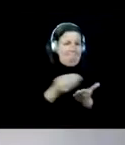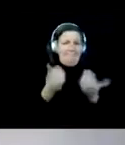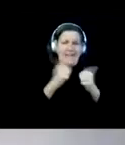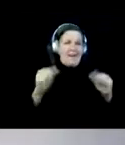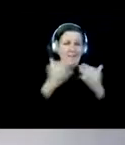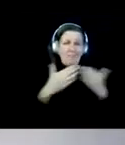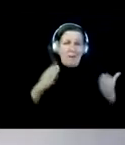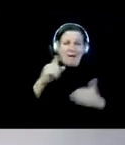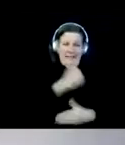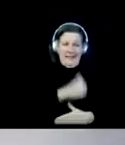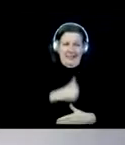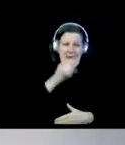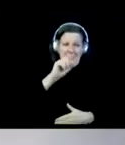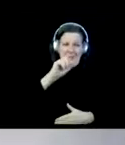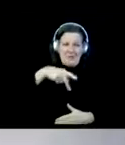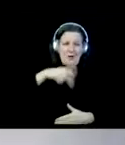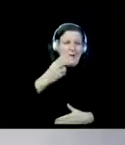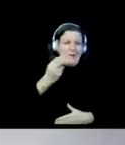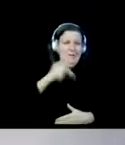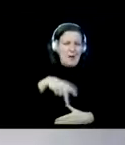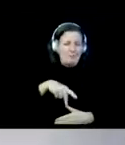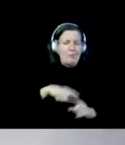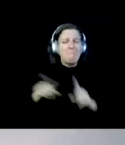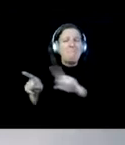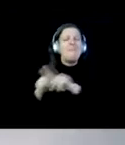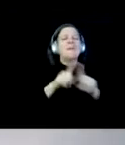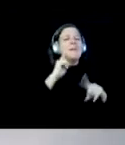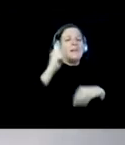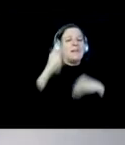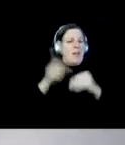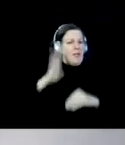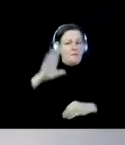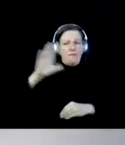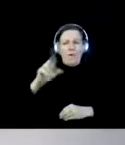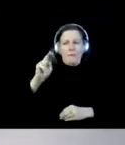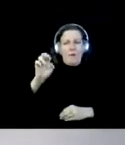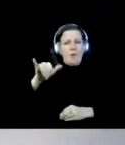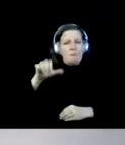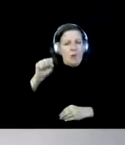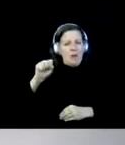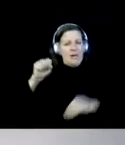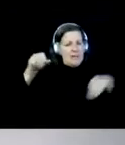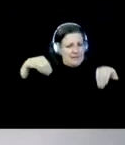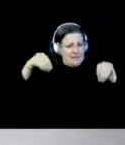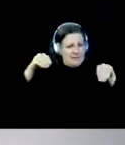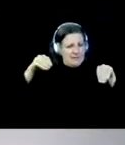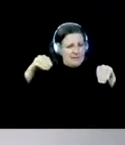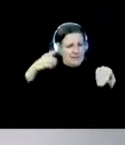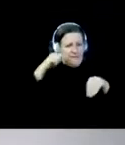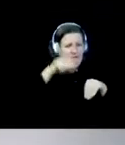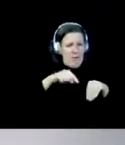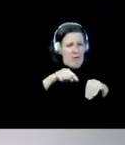bought anything from there. But you also, I think, considered the former Barney's as a site as well for this performance. But then it became Yeah, like